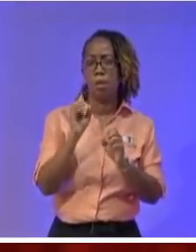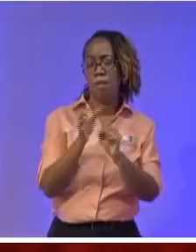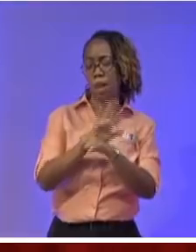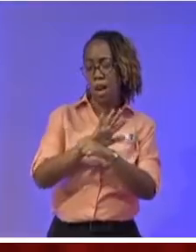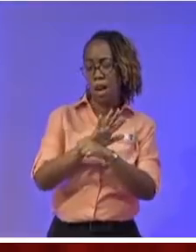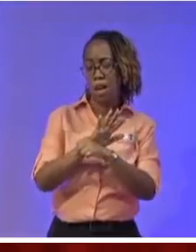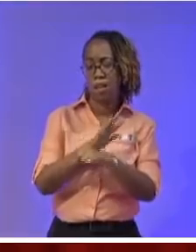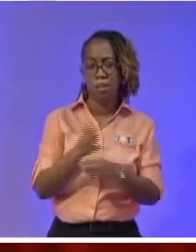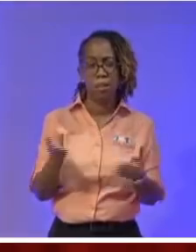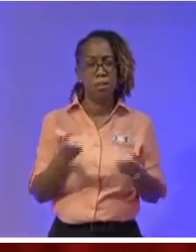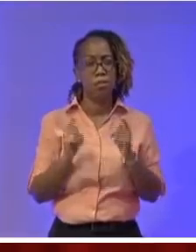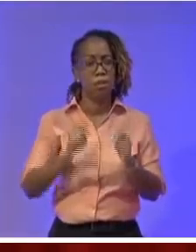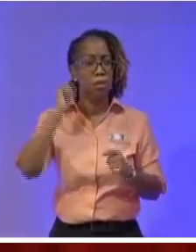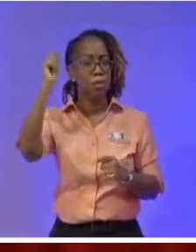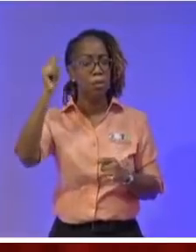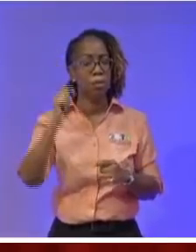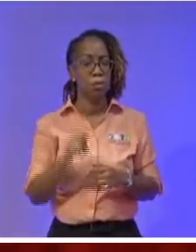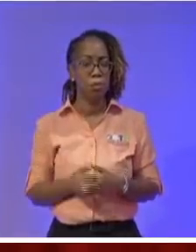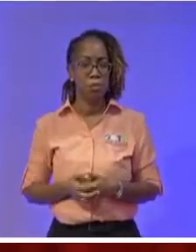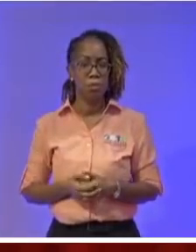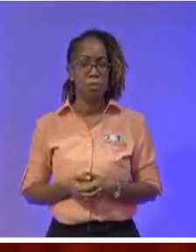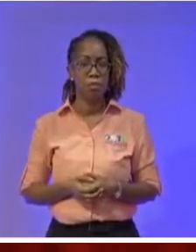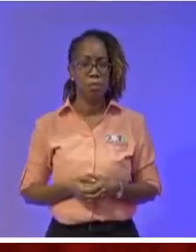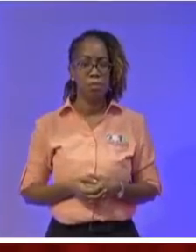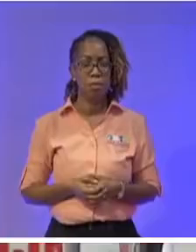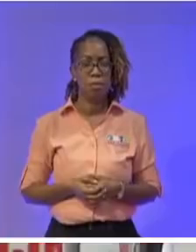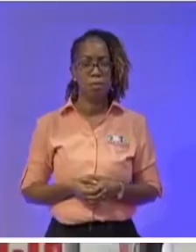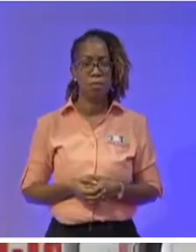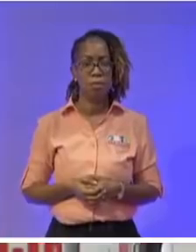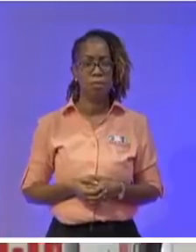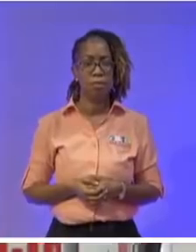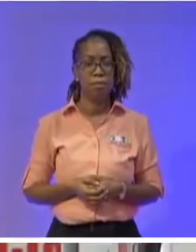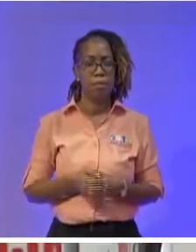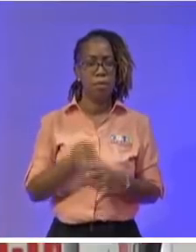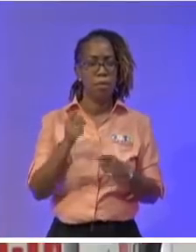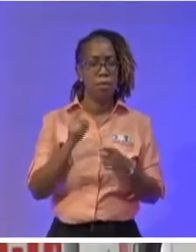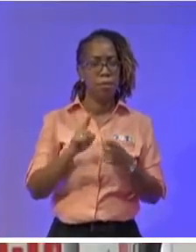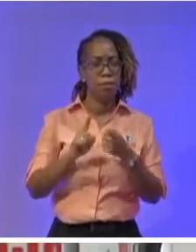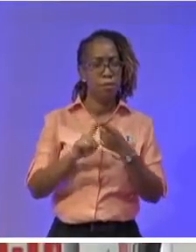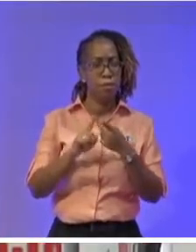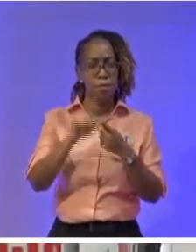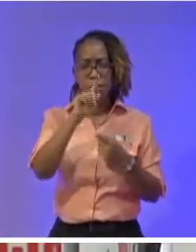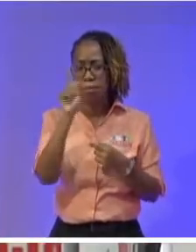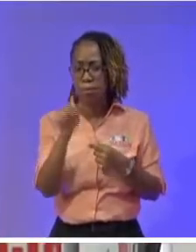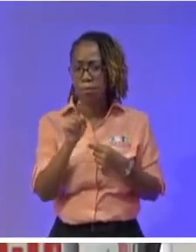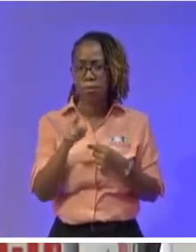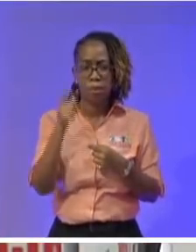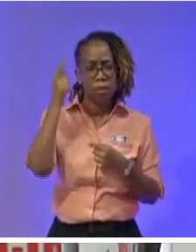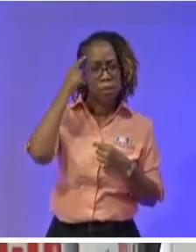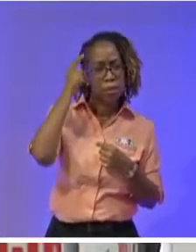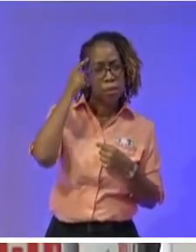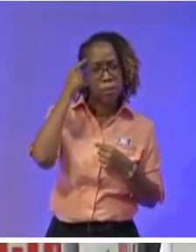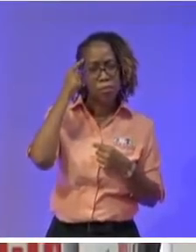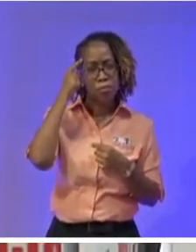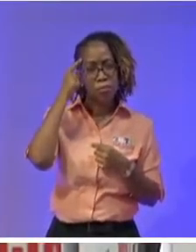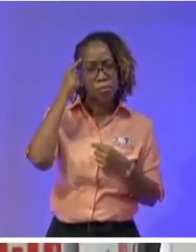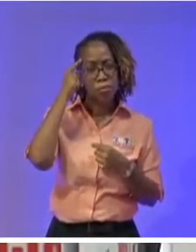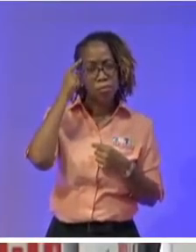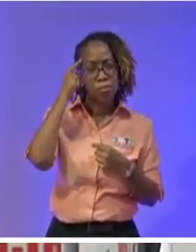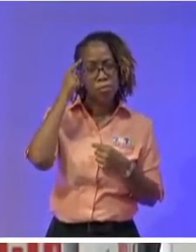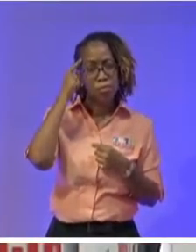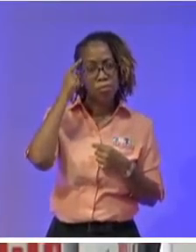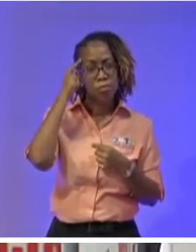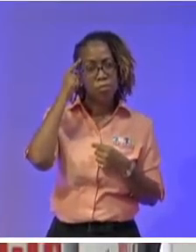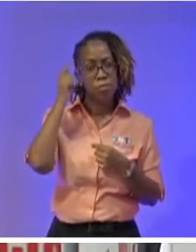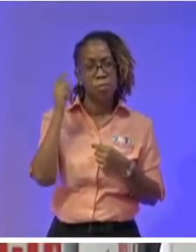Thank you. So, in responding to your first question, I think Mr. Belgrove has spoken clearly on the